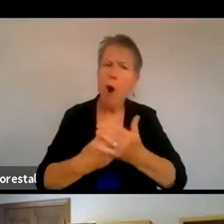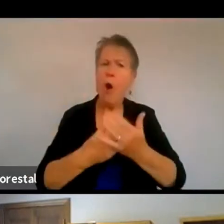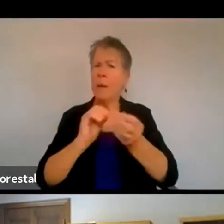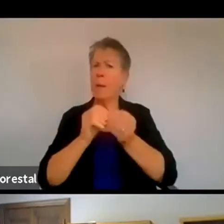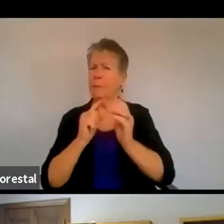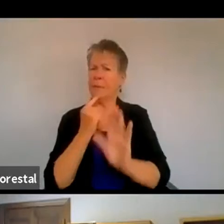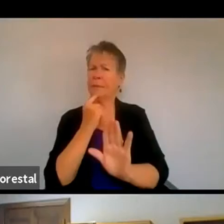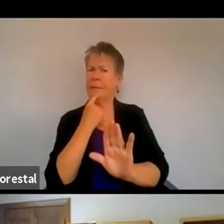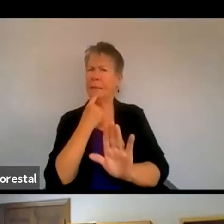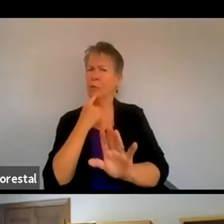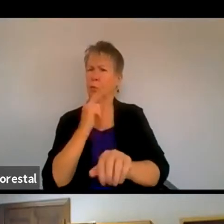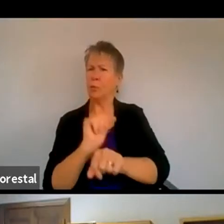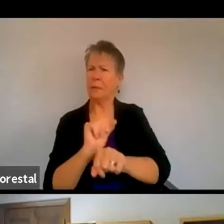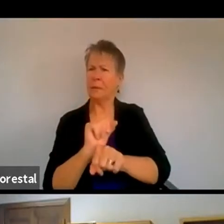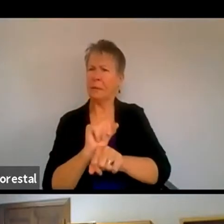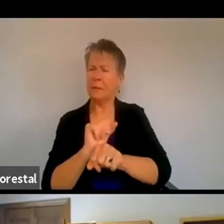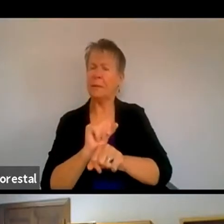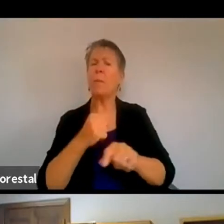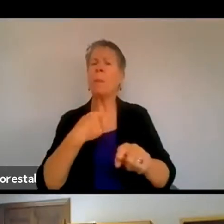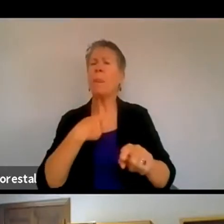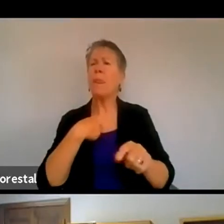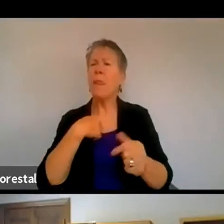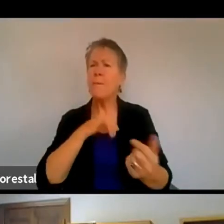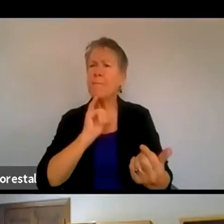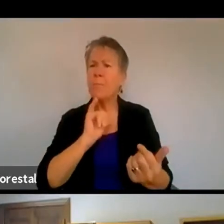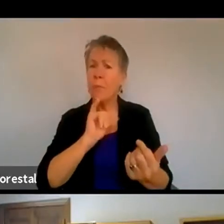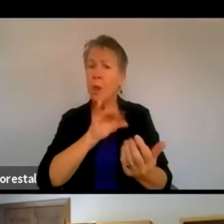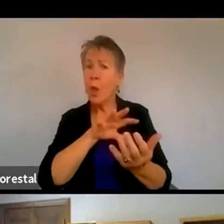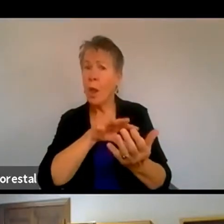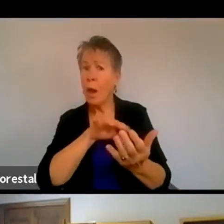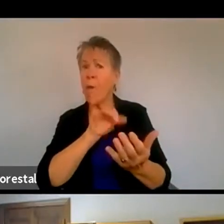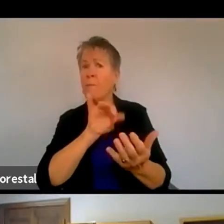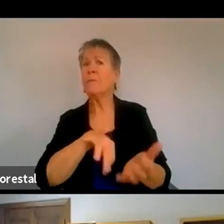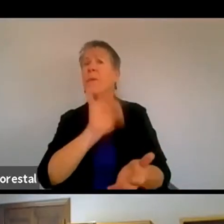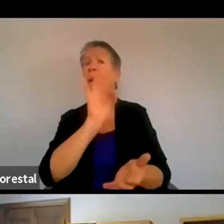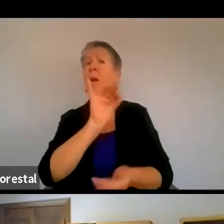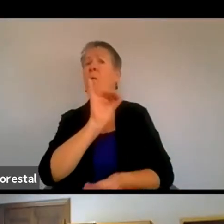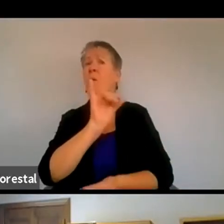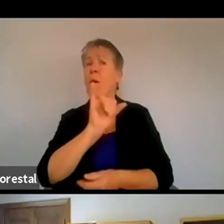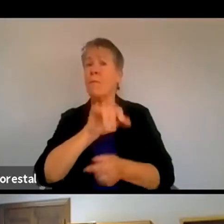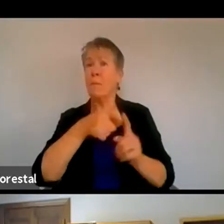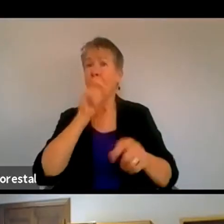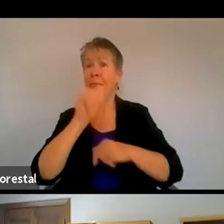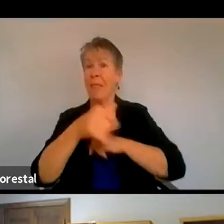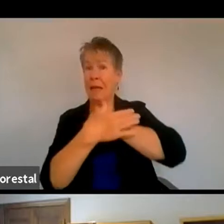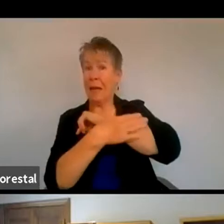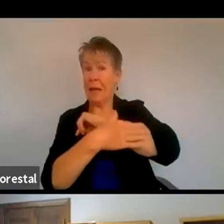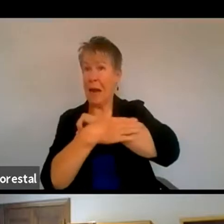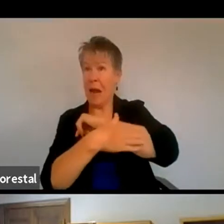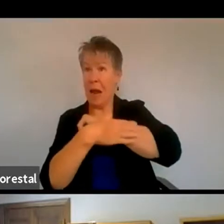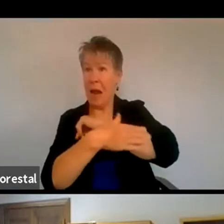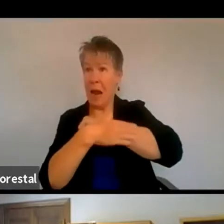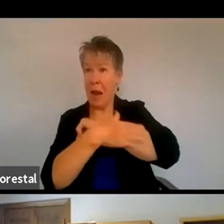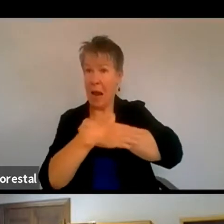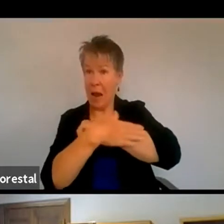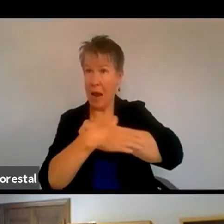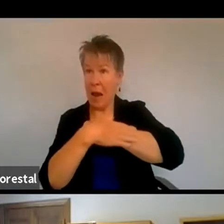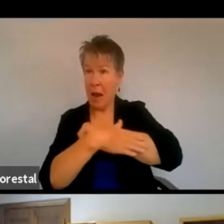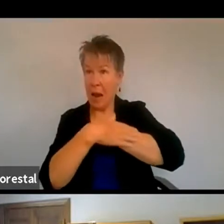the plussing up of contact tracing and testing capacity into